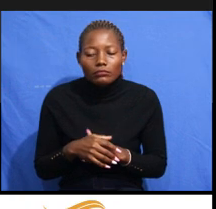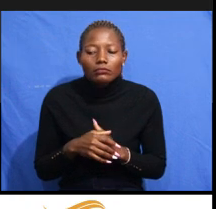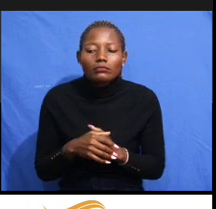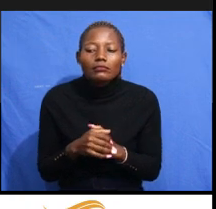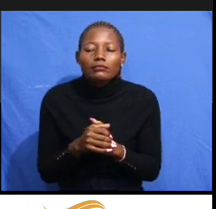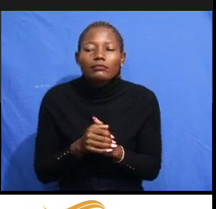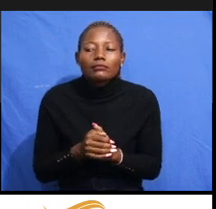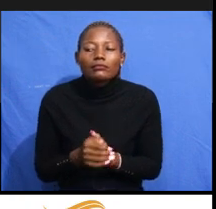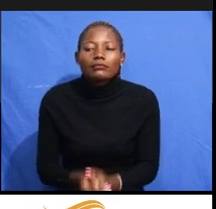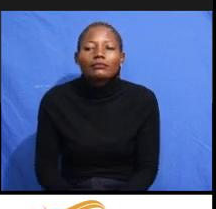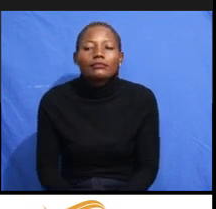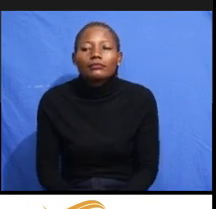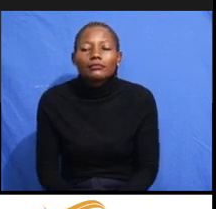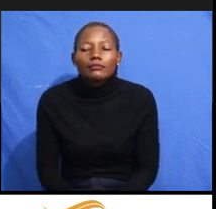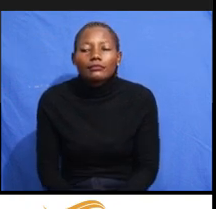in.